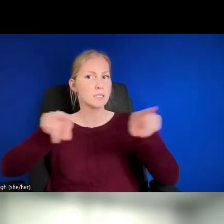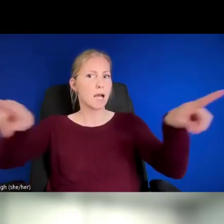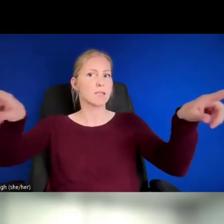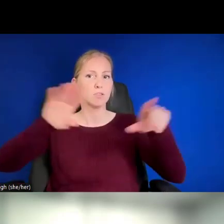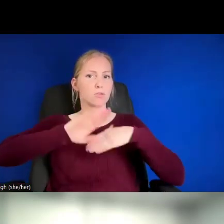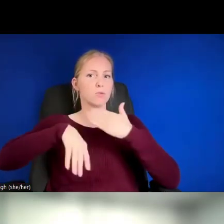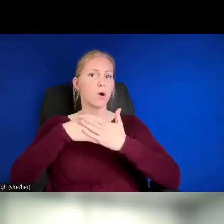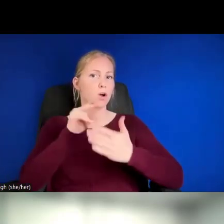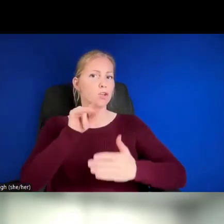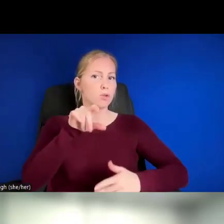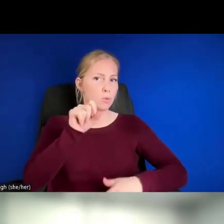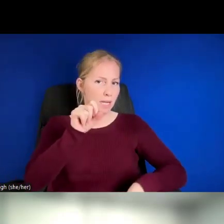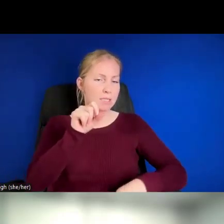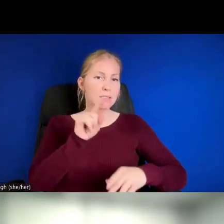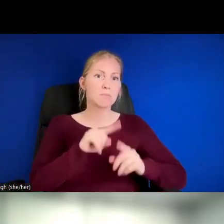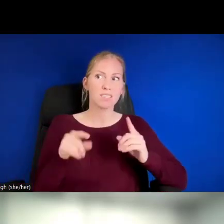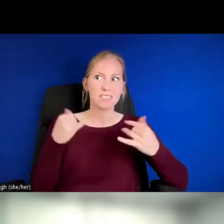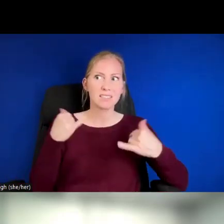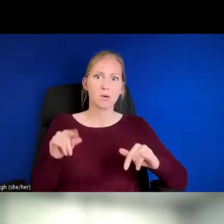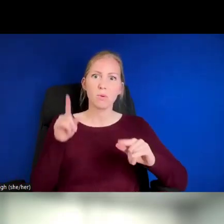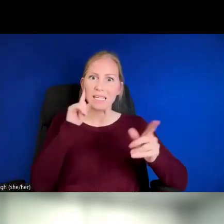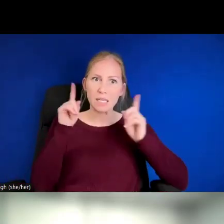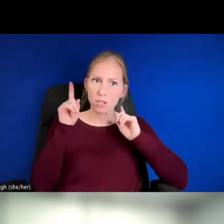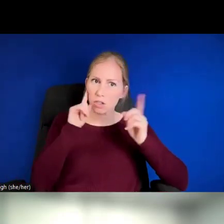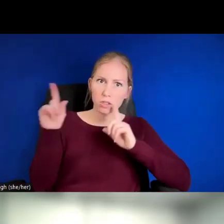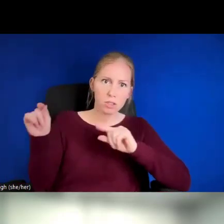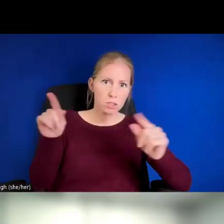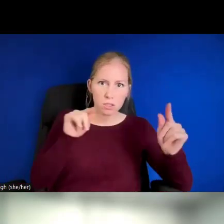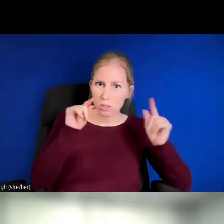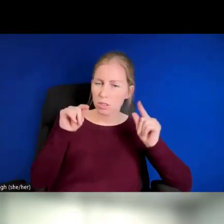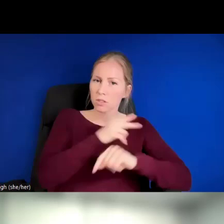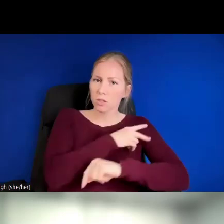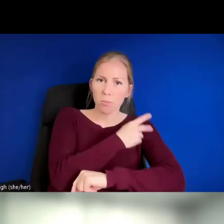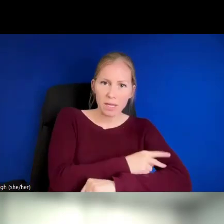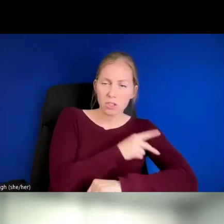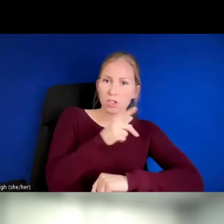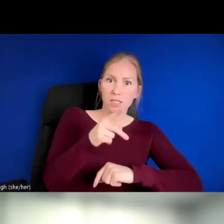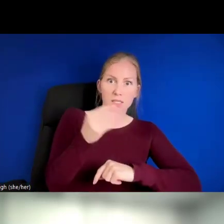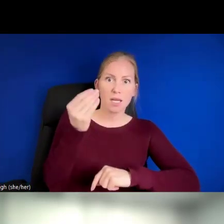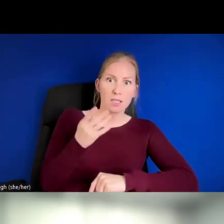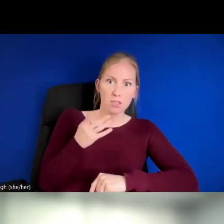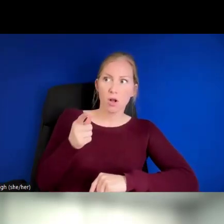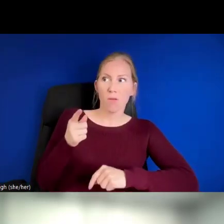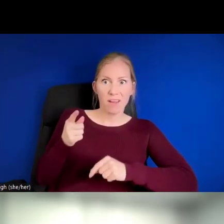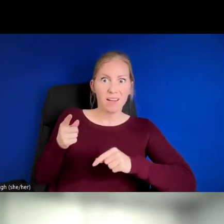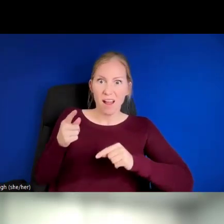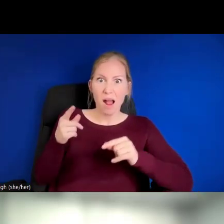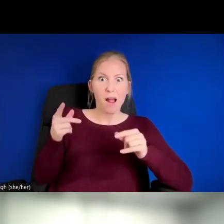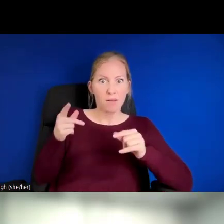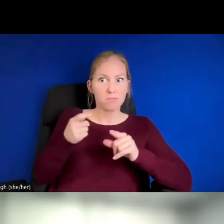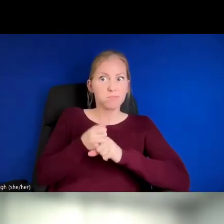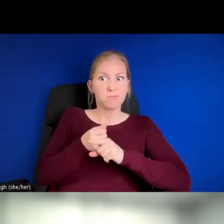to this effect, but we still hear reports from patients that these seclusions keep happening.